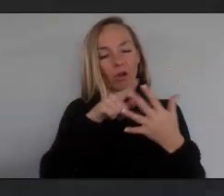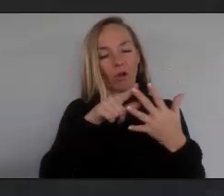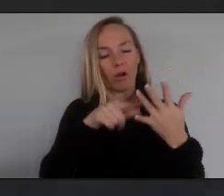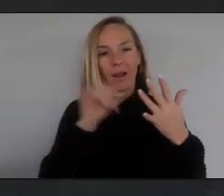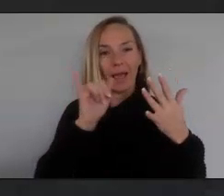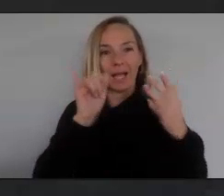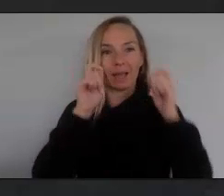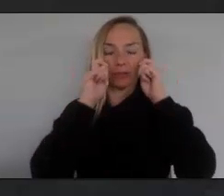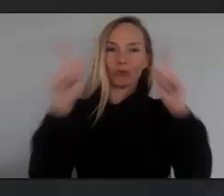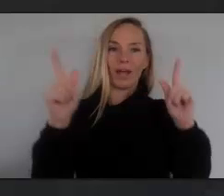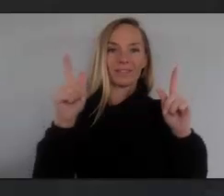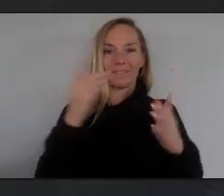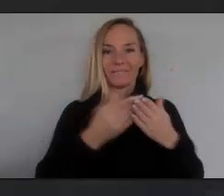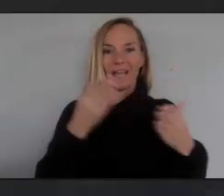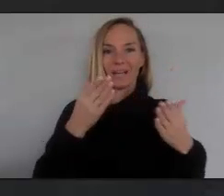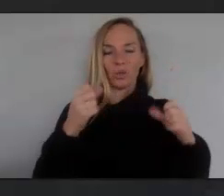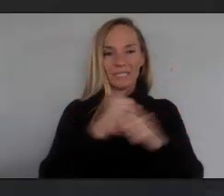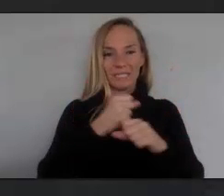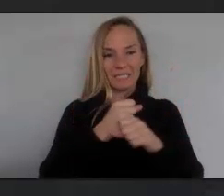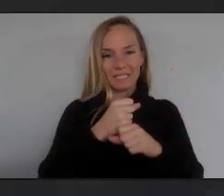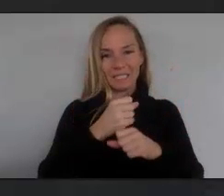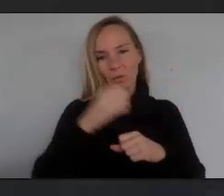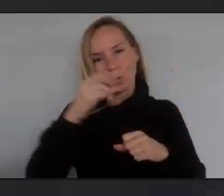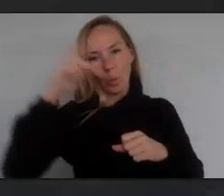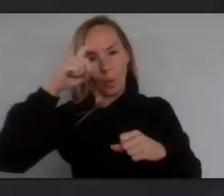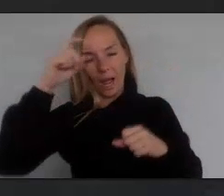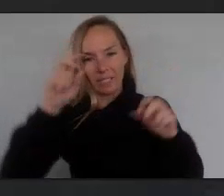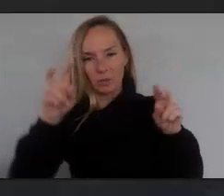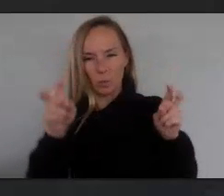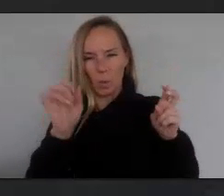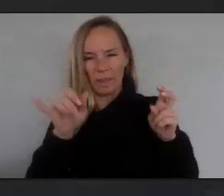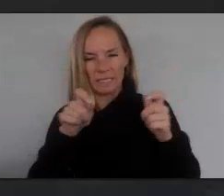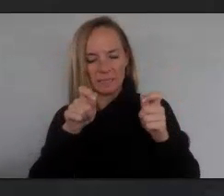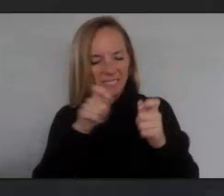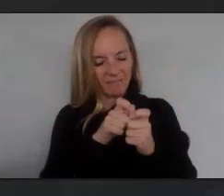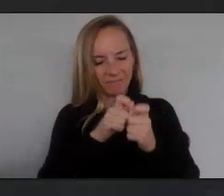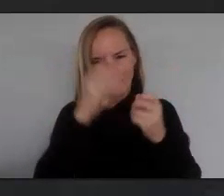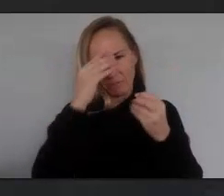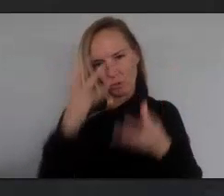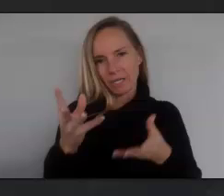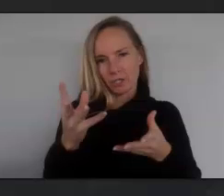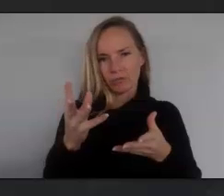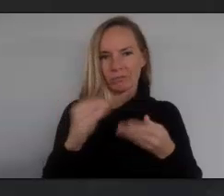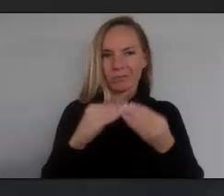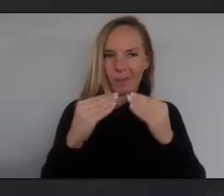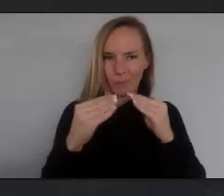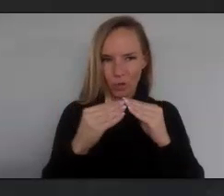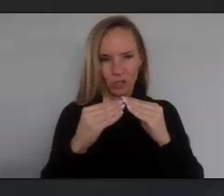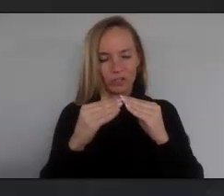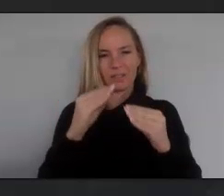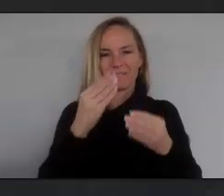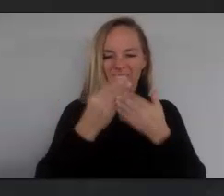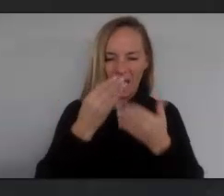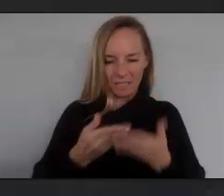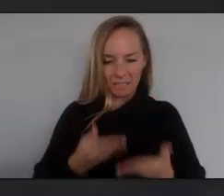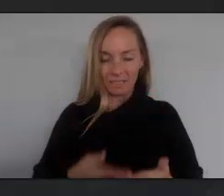like the surprising fact or statistic and the wise quote, include very specific information, like numbers and facts. When you